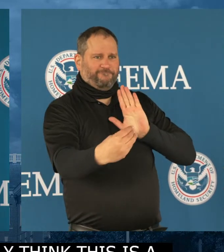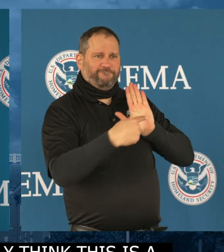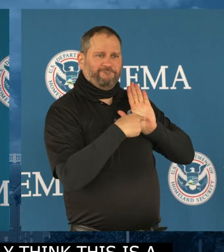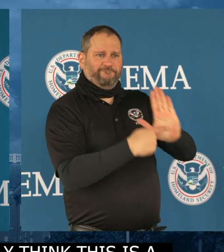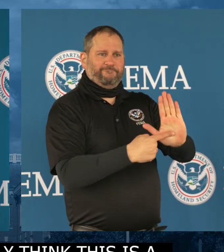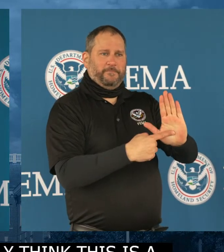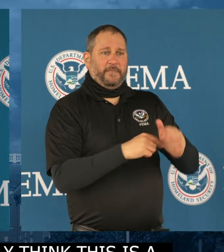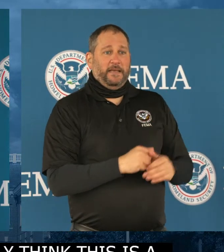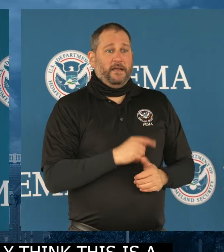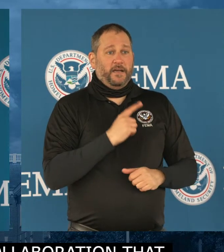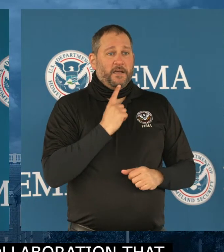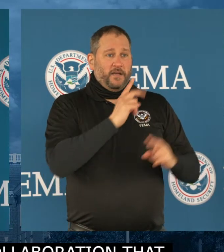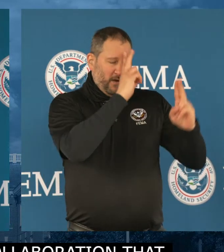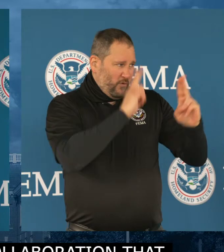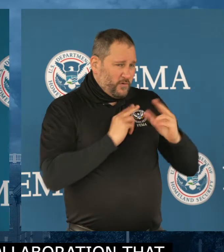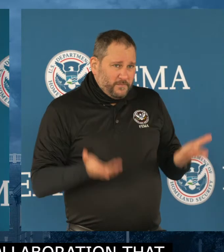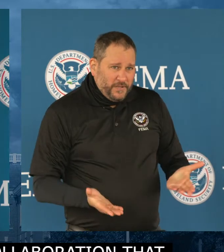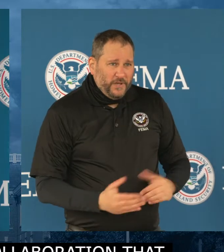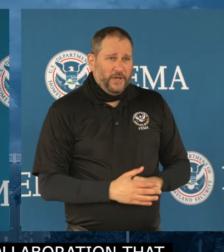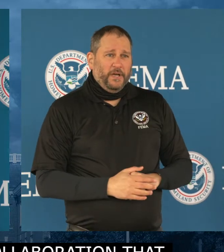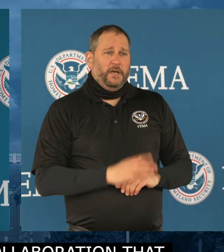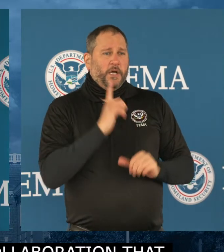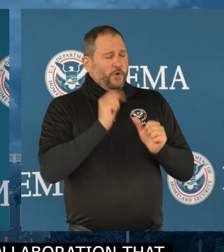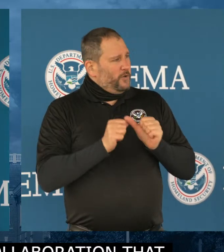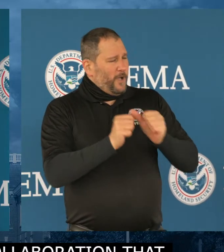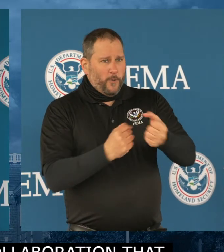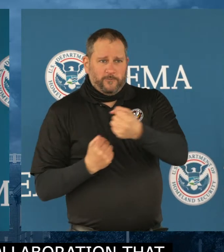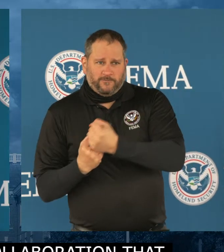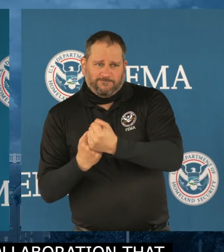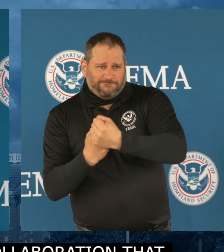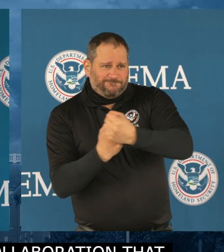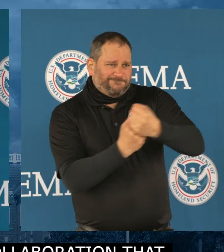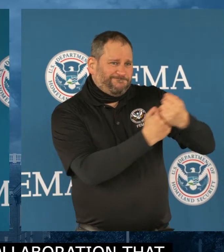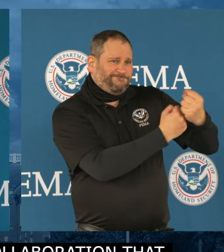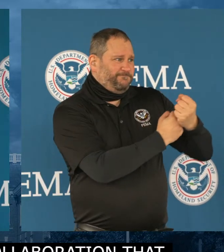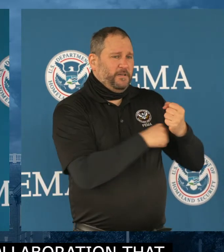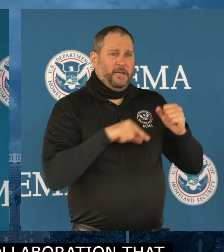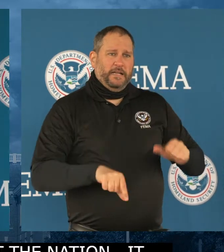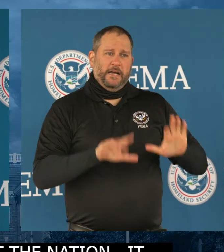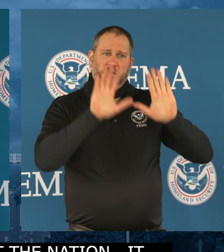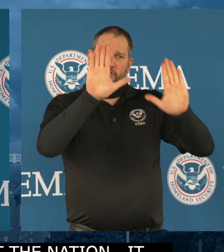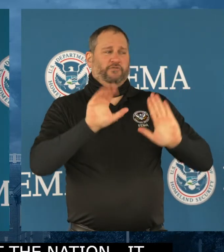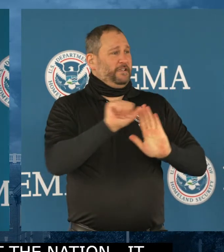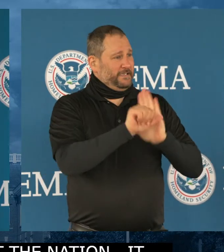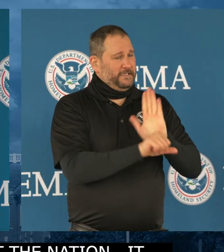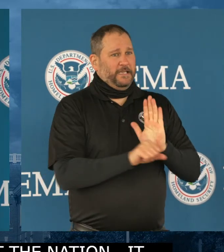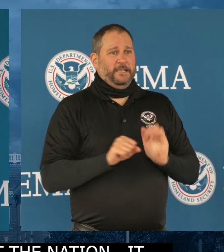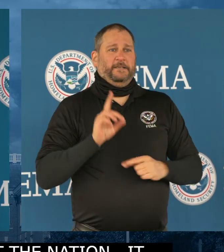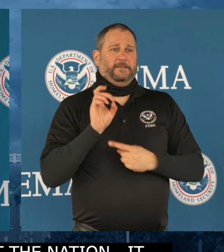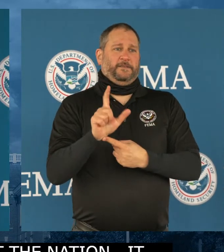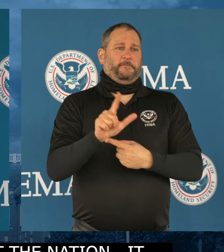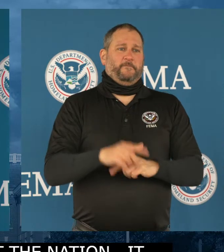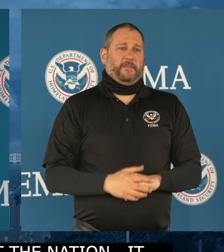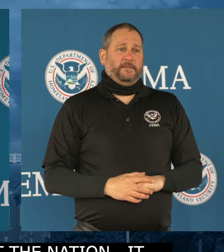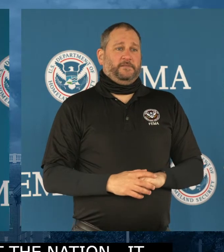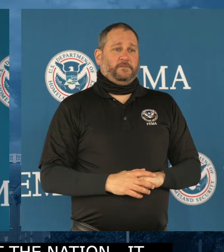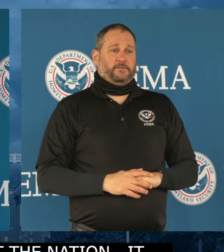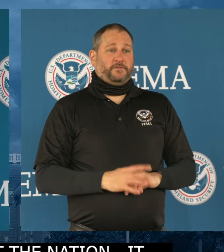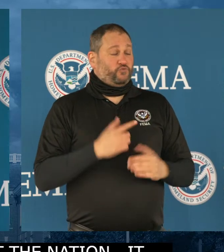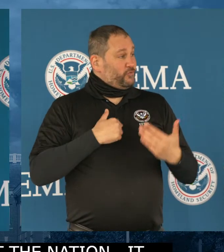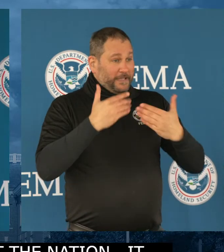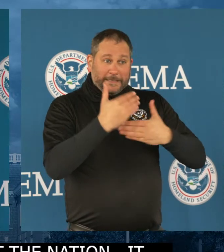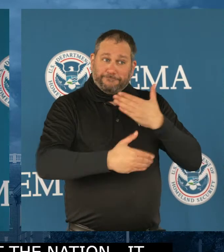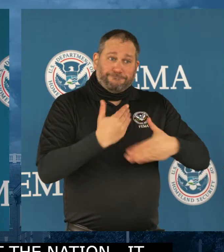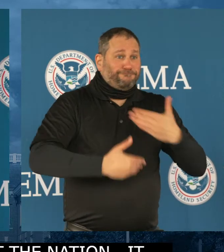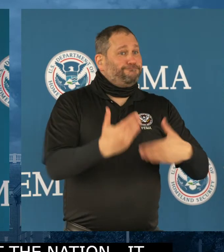and I will continue to help this great state, and we'll go forward from here. There's